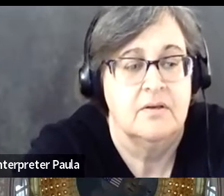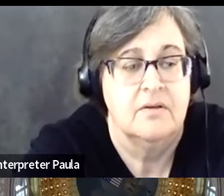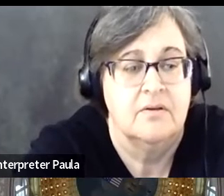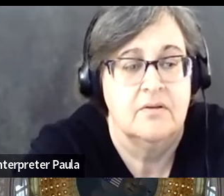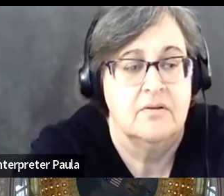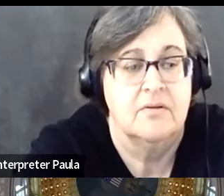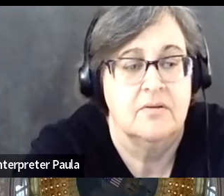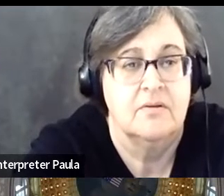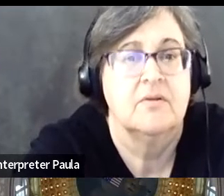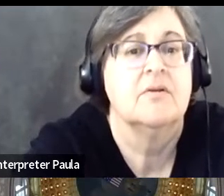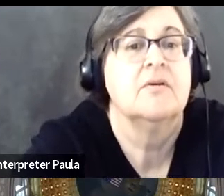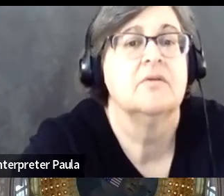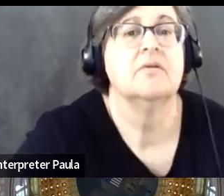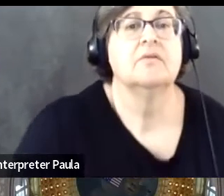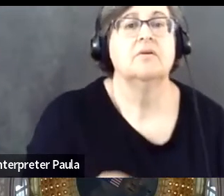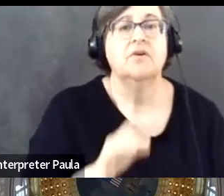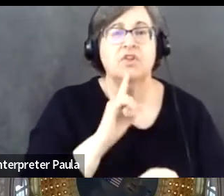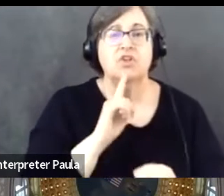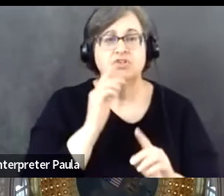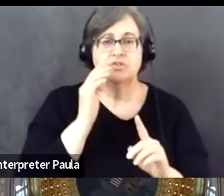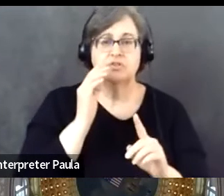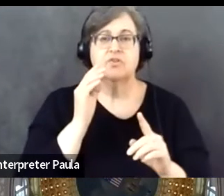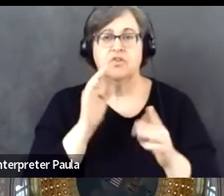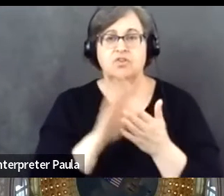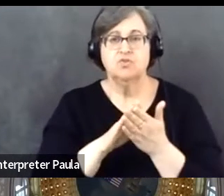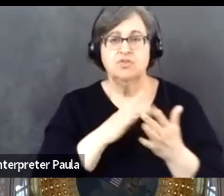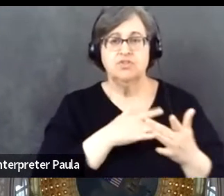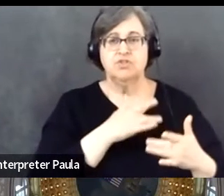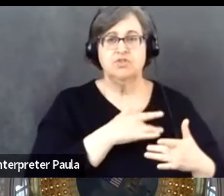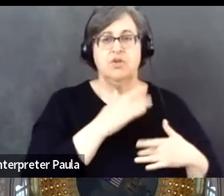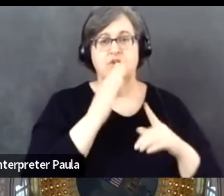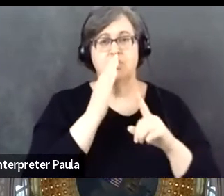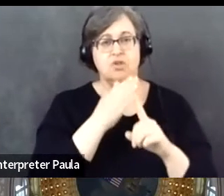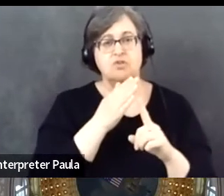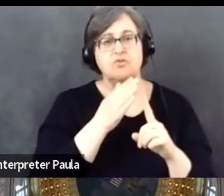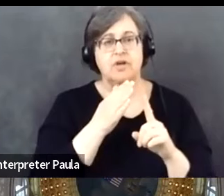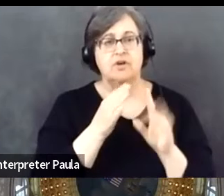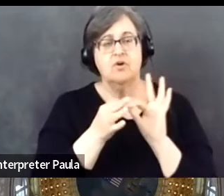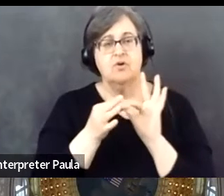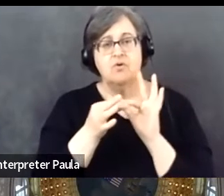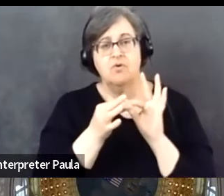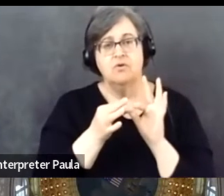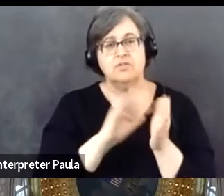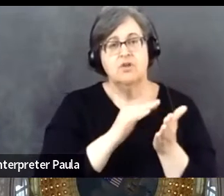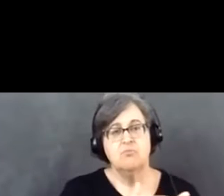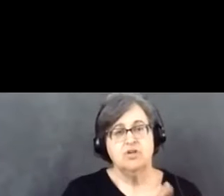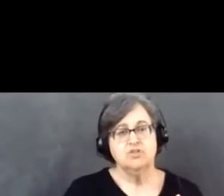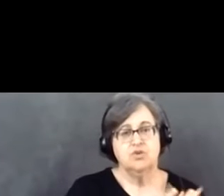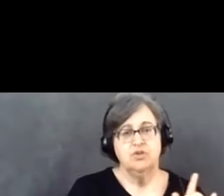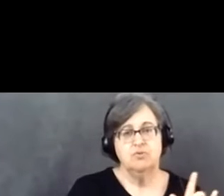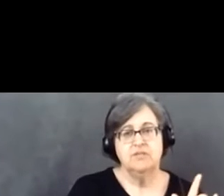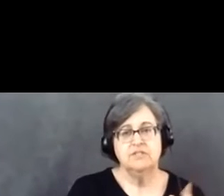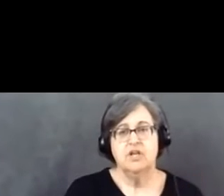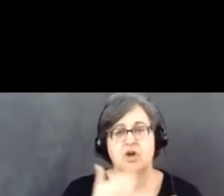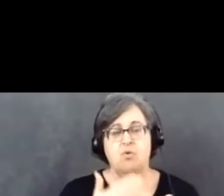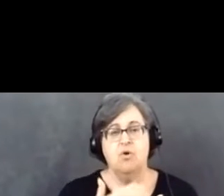concerned is that there is a direct correlation to the amount of school you miss and how well your child does. I'm not